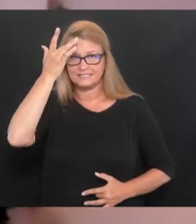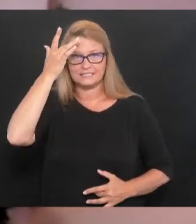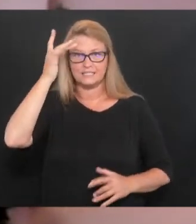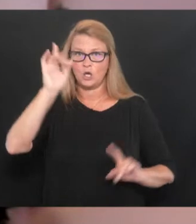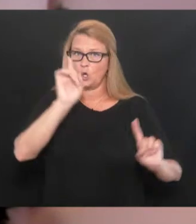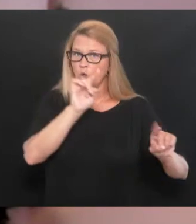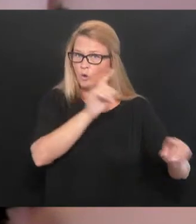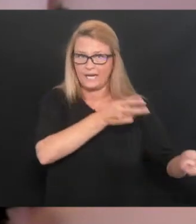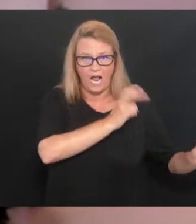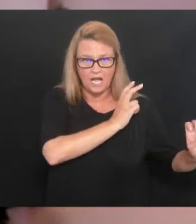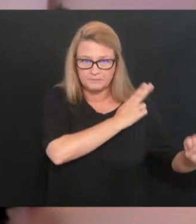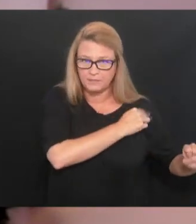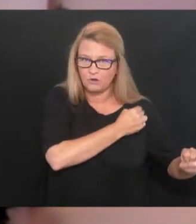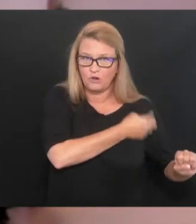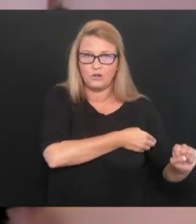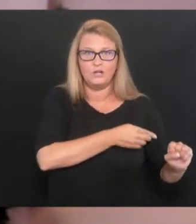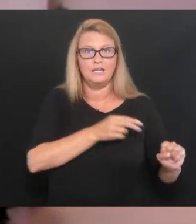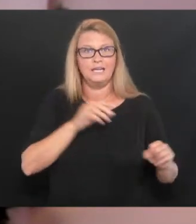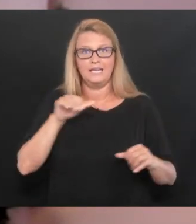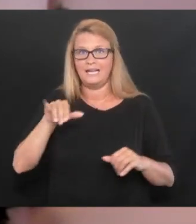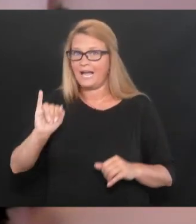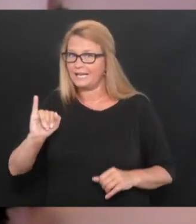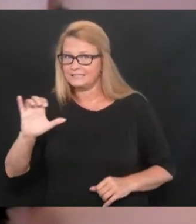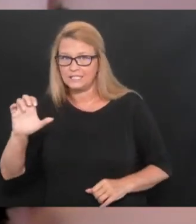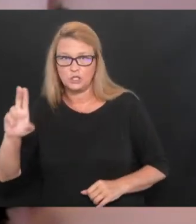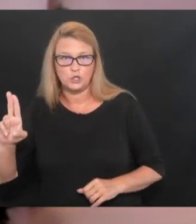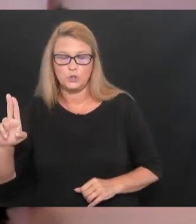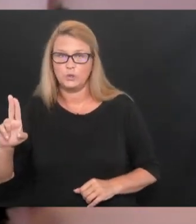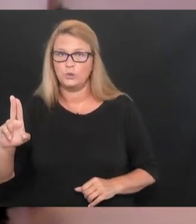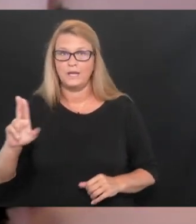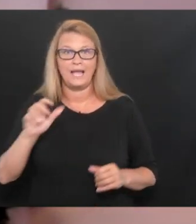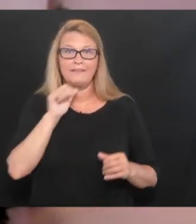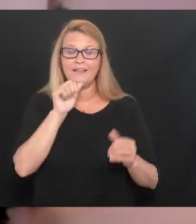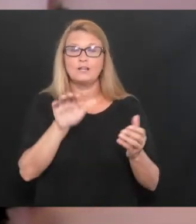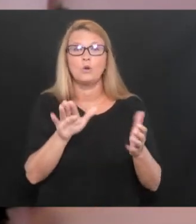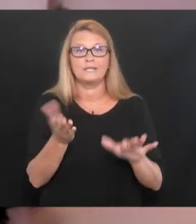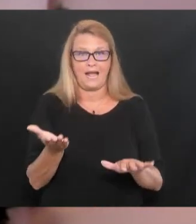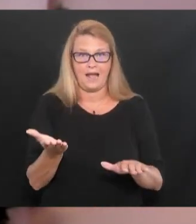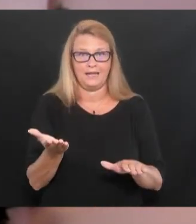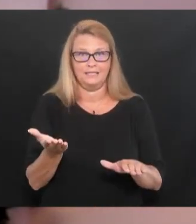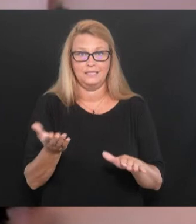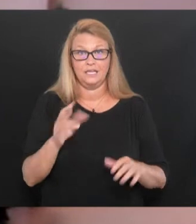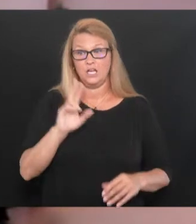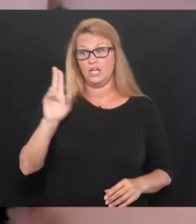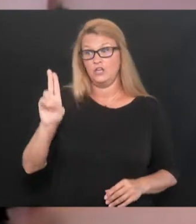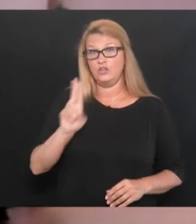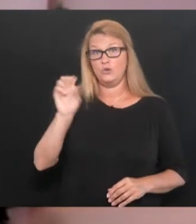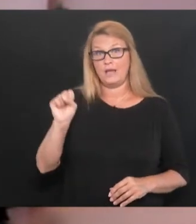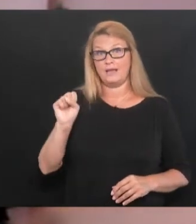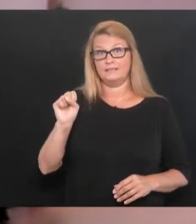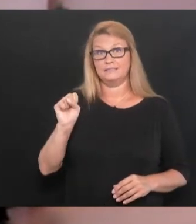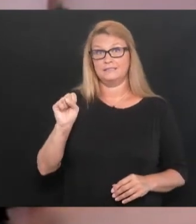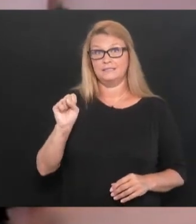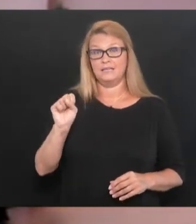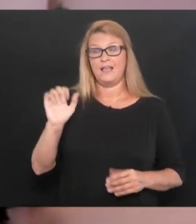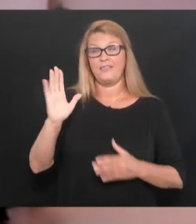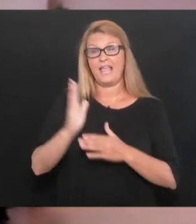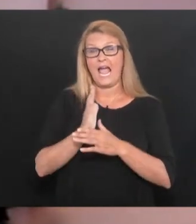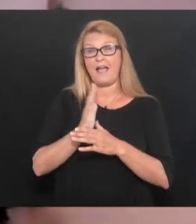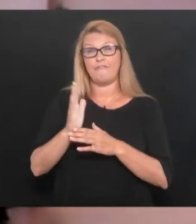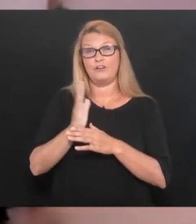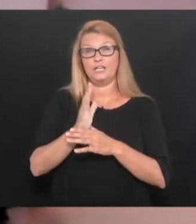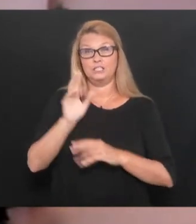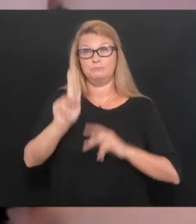the hospital, do not end up in the ICU, and do not die. In the United States, we know that the average